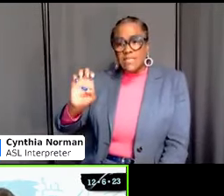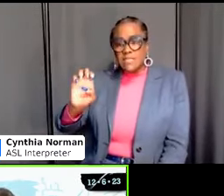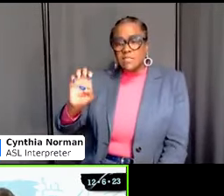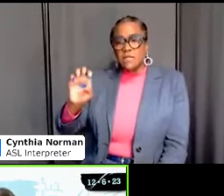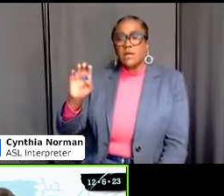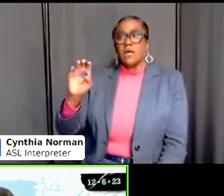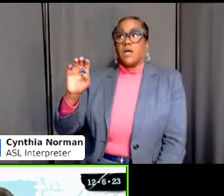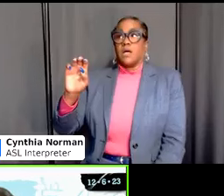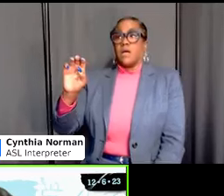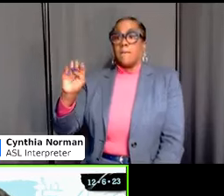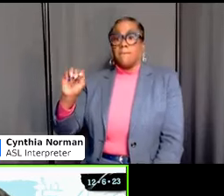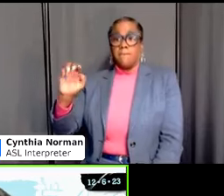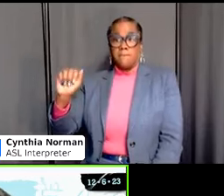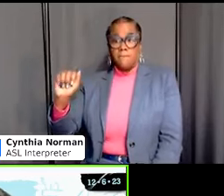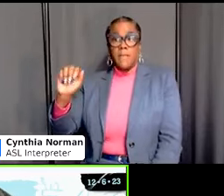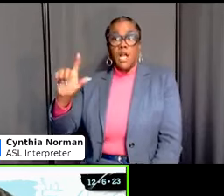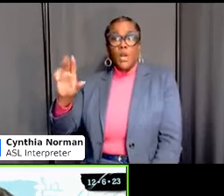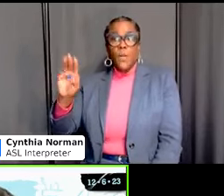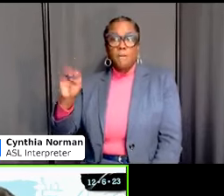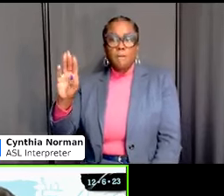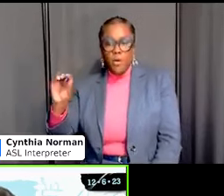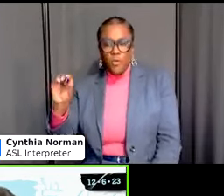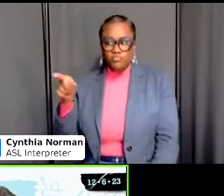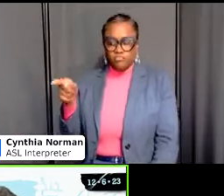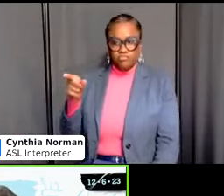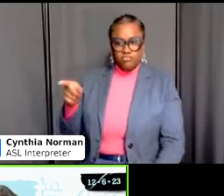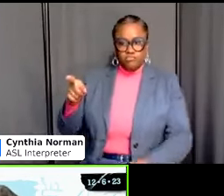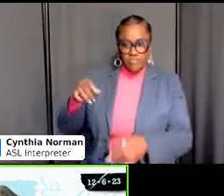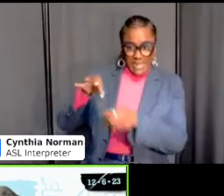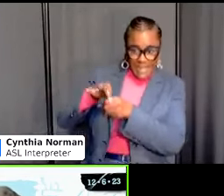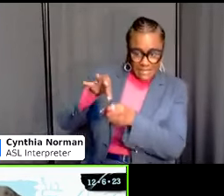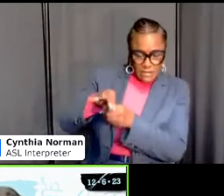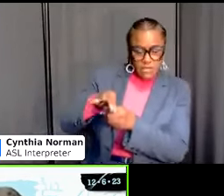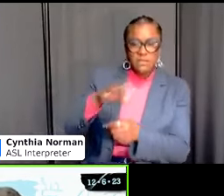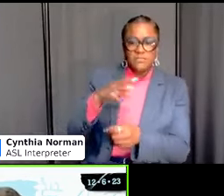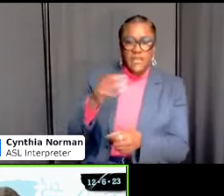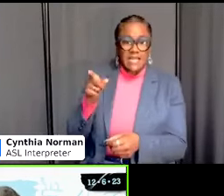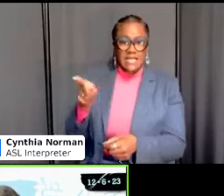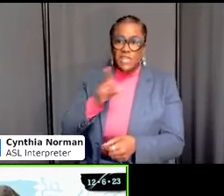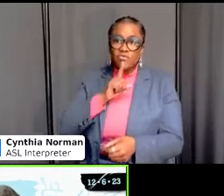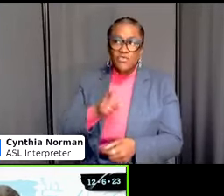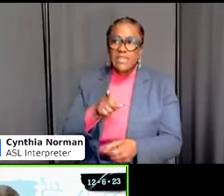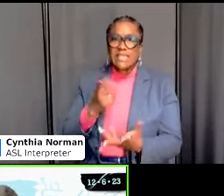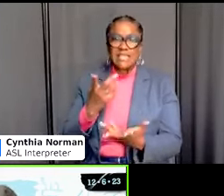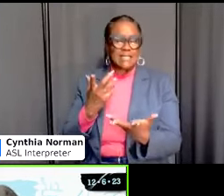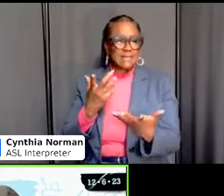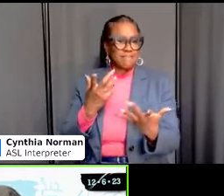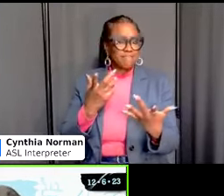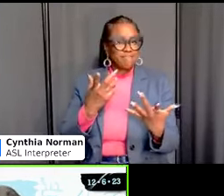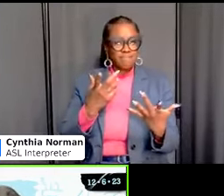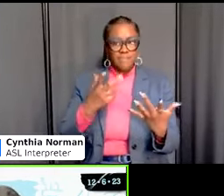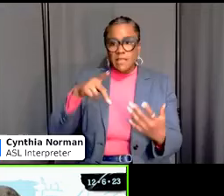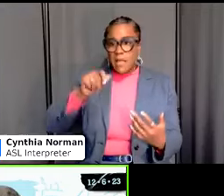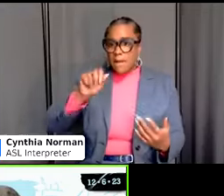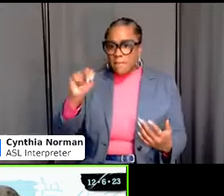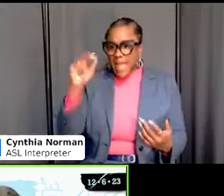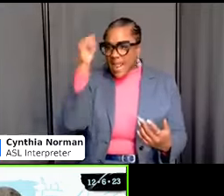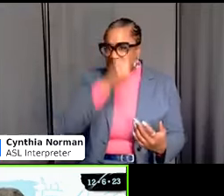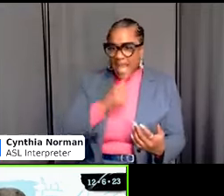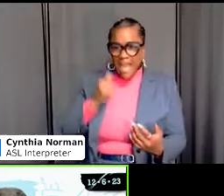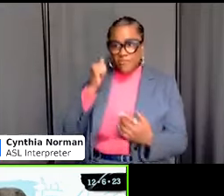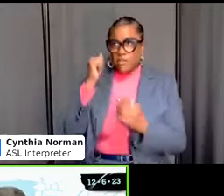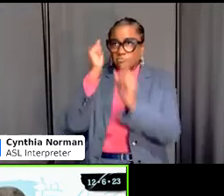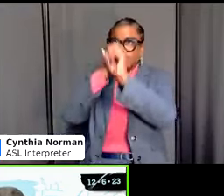and that he had a vision that was for a really self-determination and even a Pan-African vision for the Congo